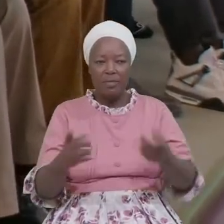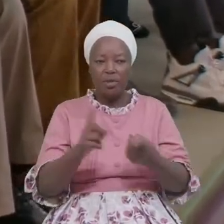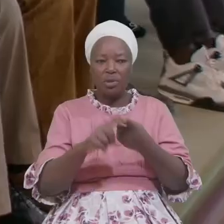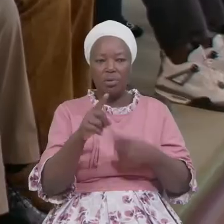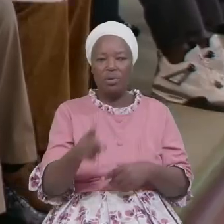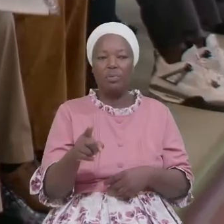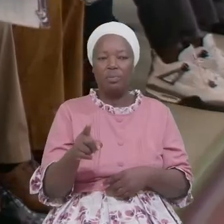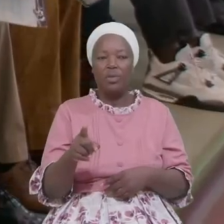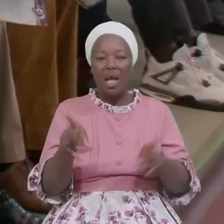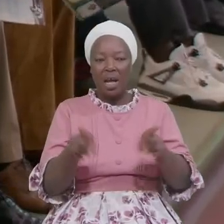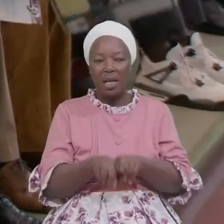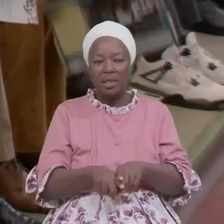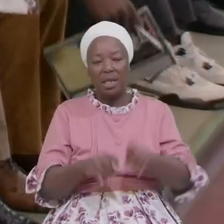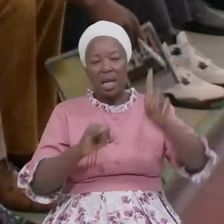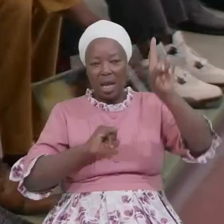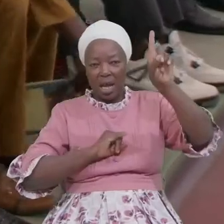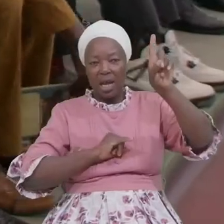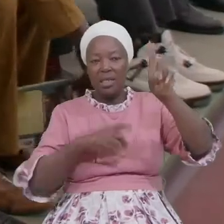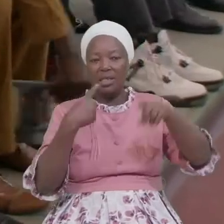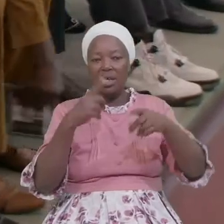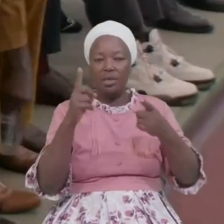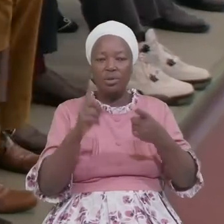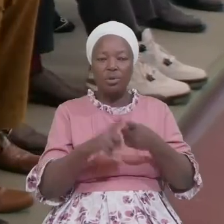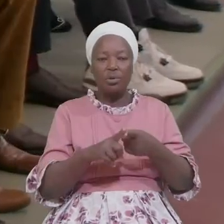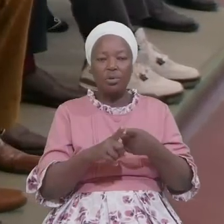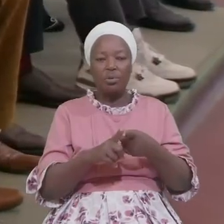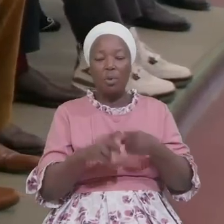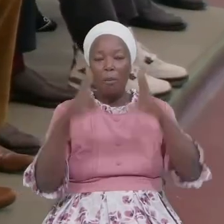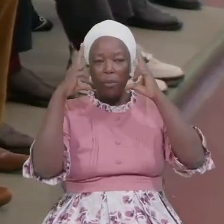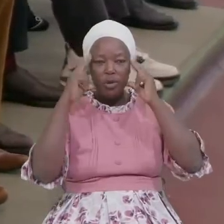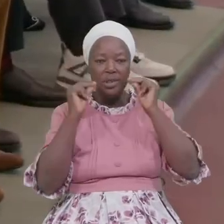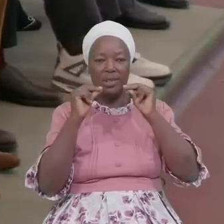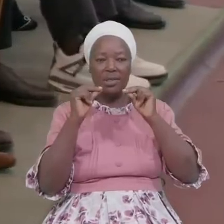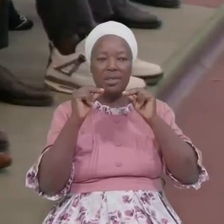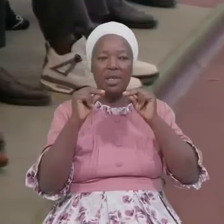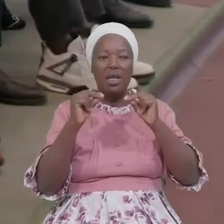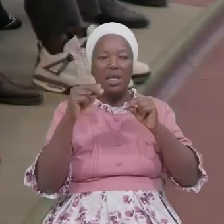unto you, as I said unto